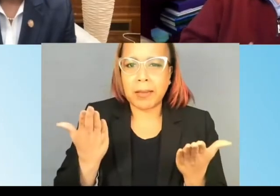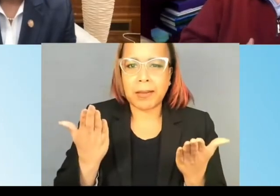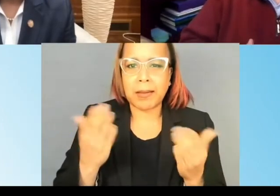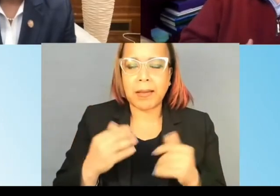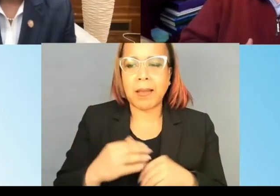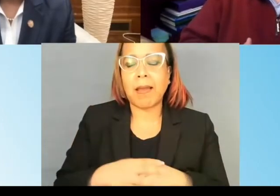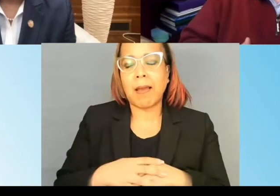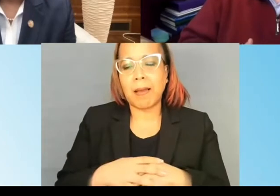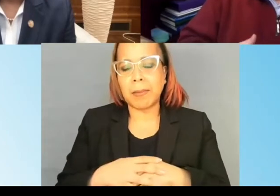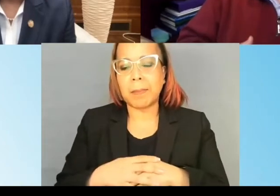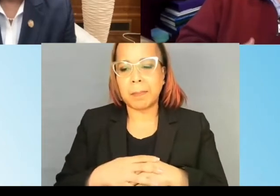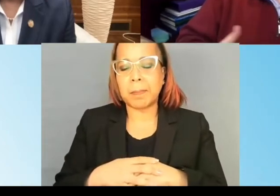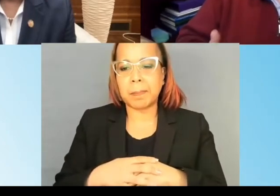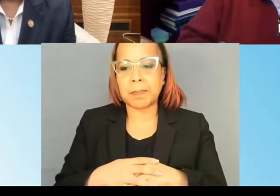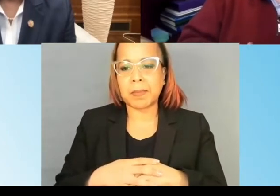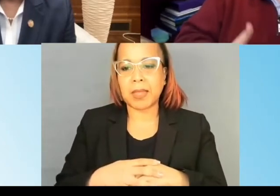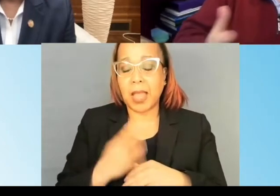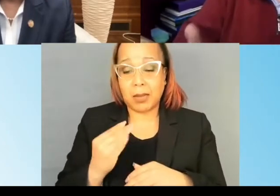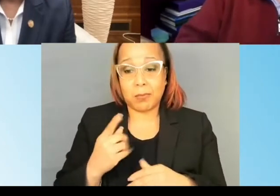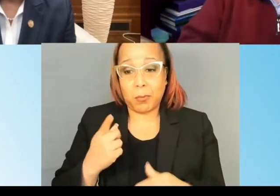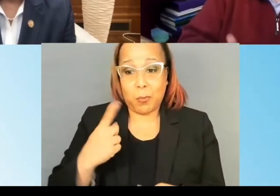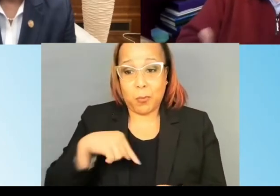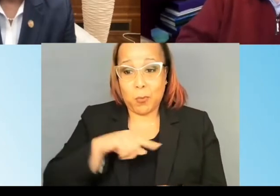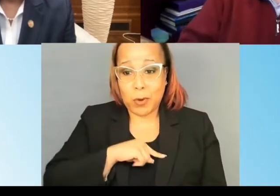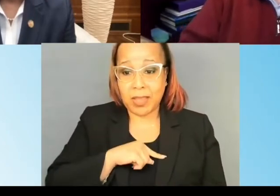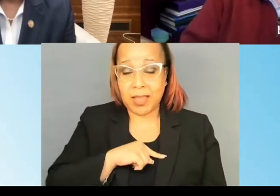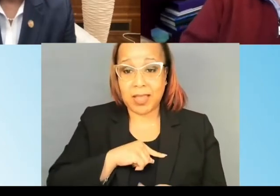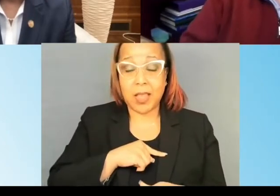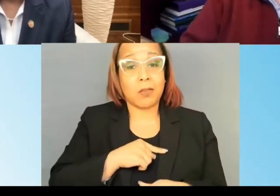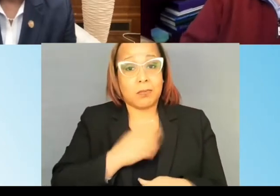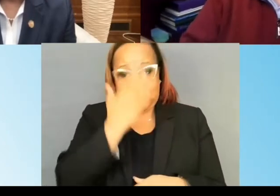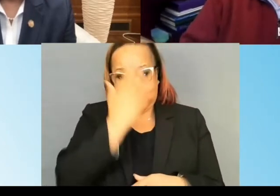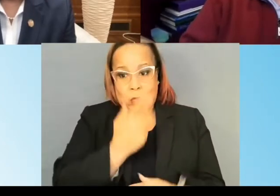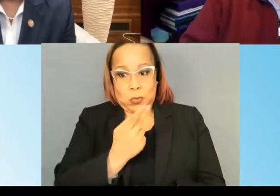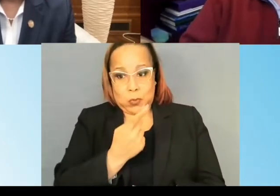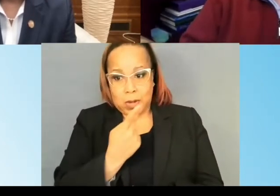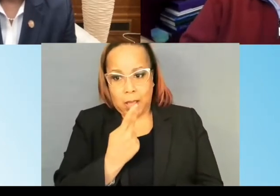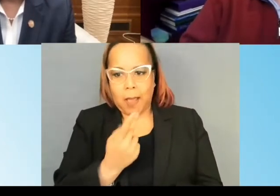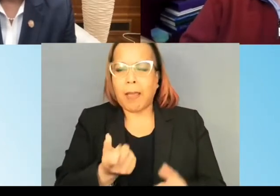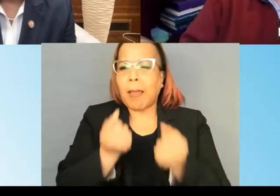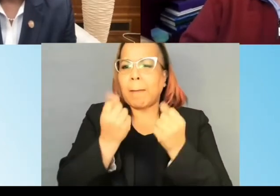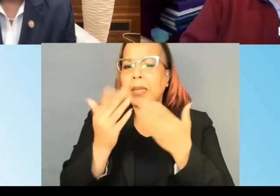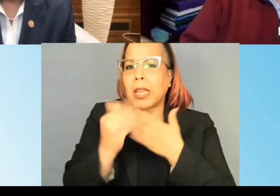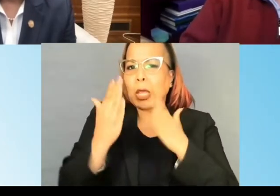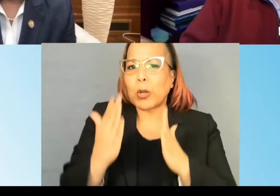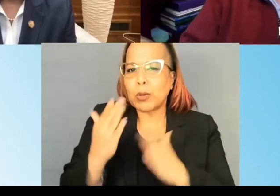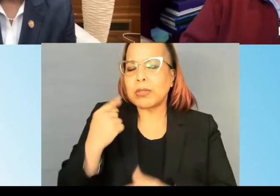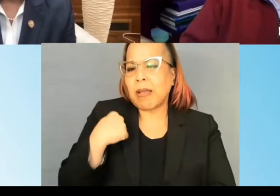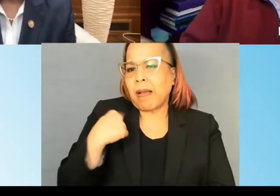And, you know, we ultimately, you and I and many leaders, I think,